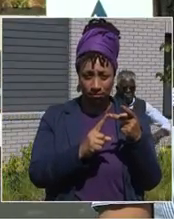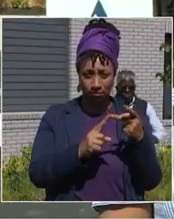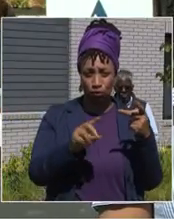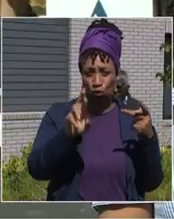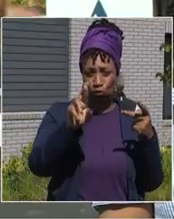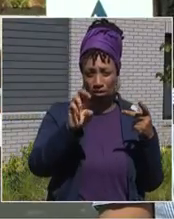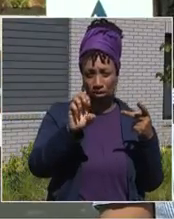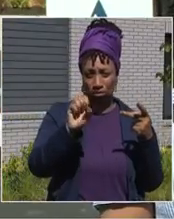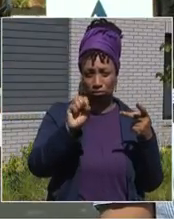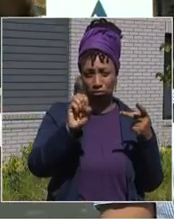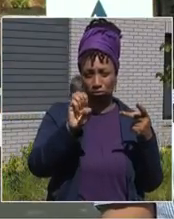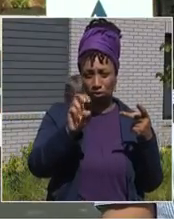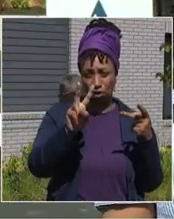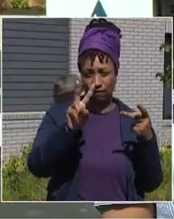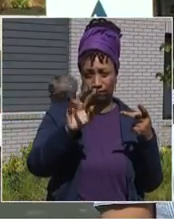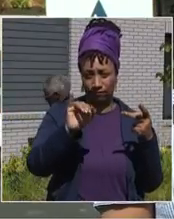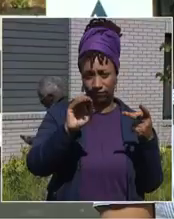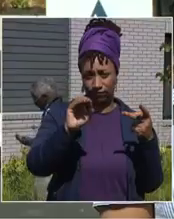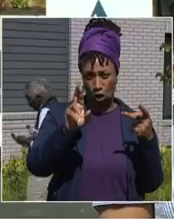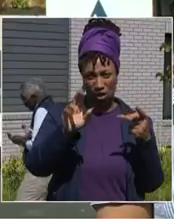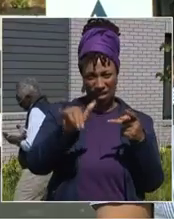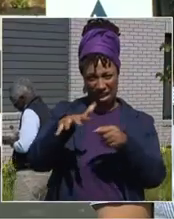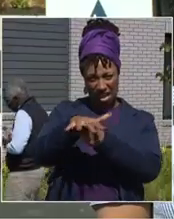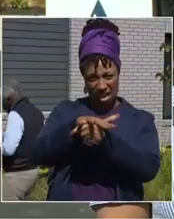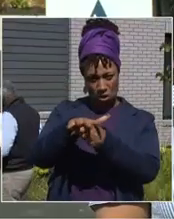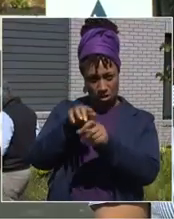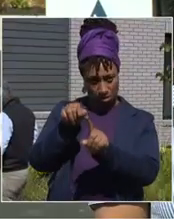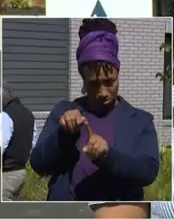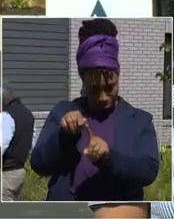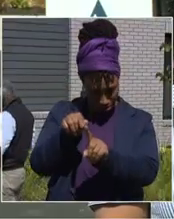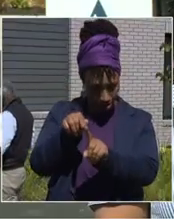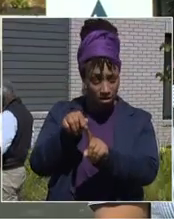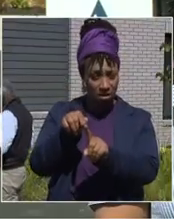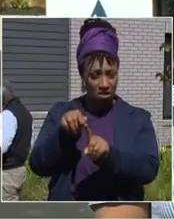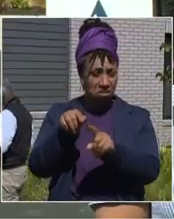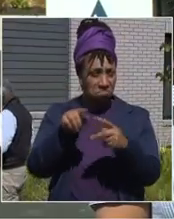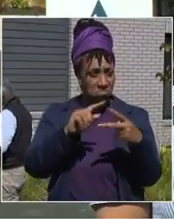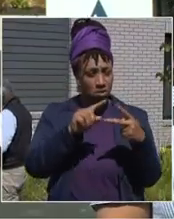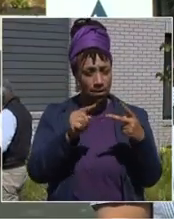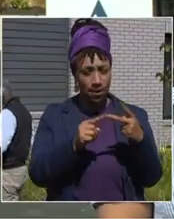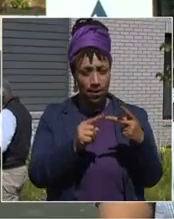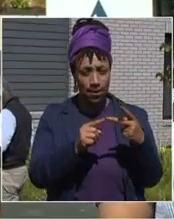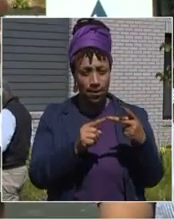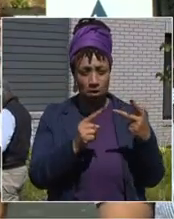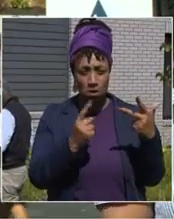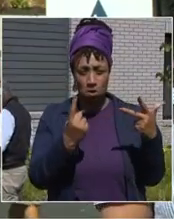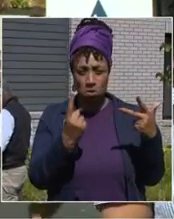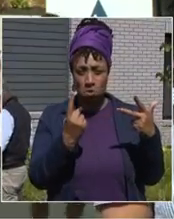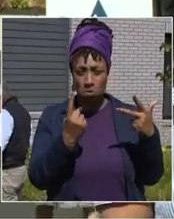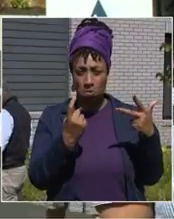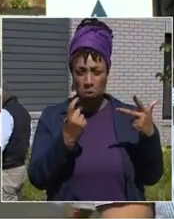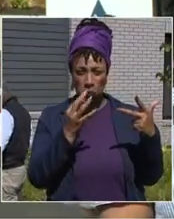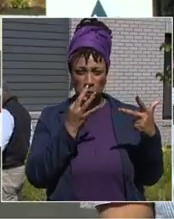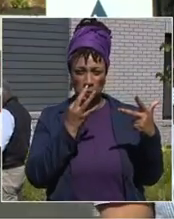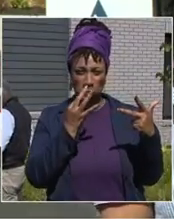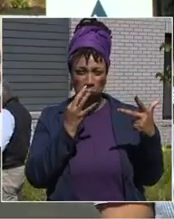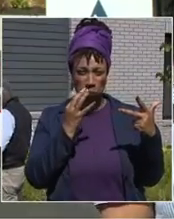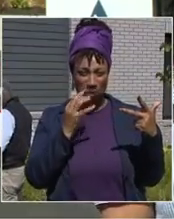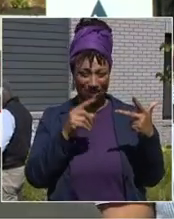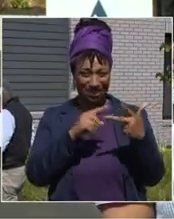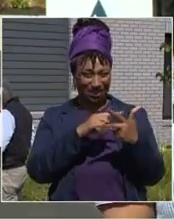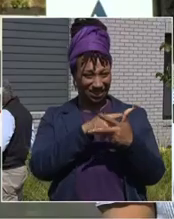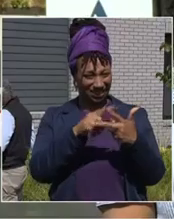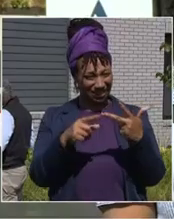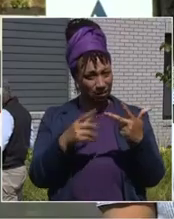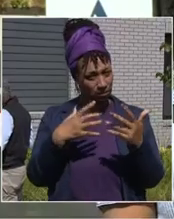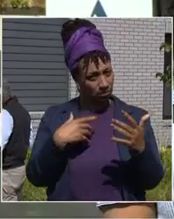Providence Hospital. So we're always adding home ownership opportunities. People, one thing that had been missing, I